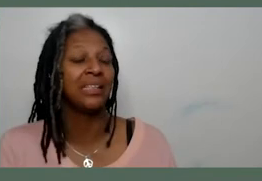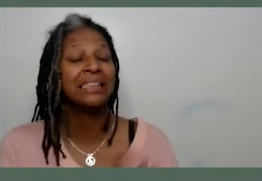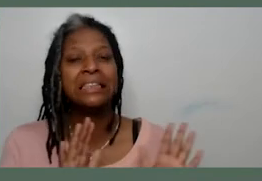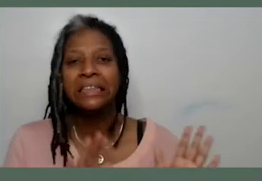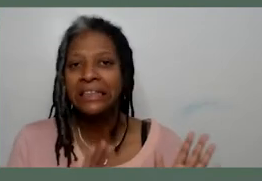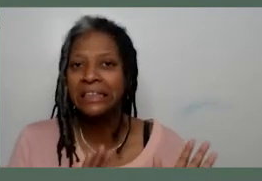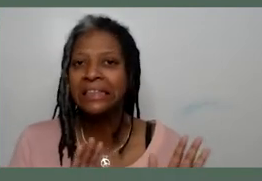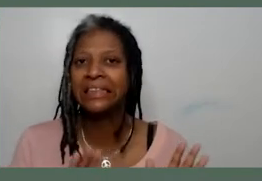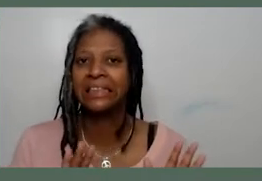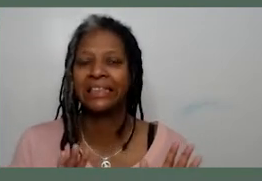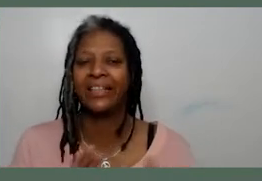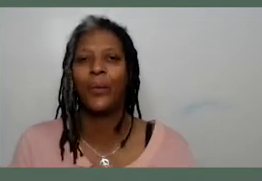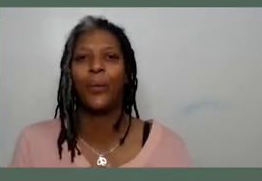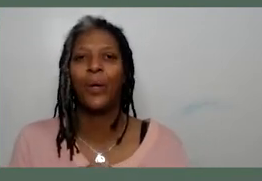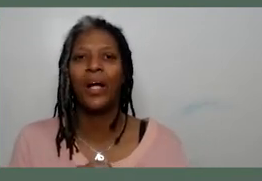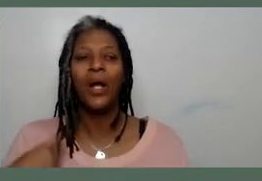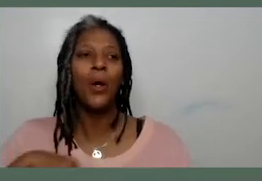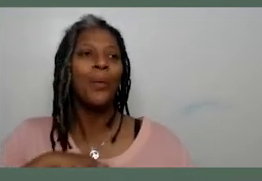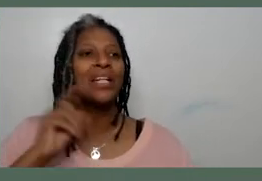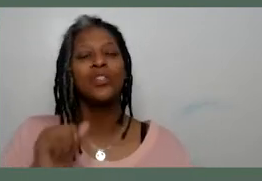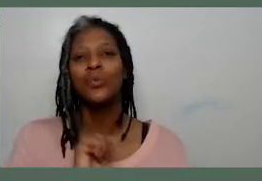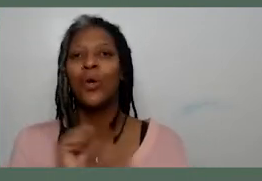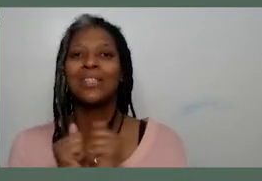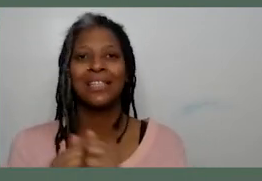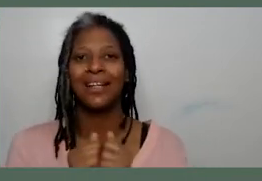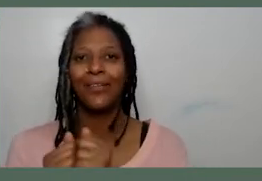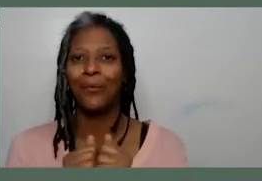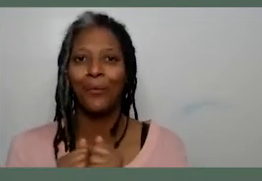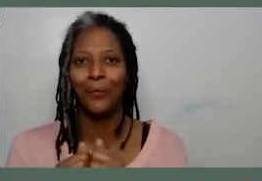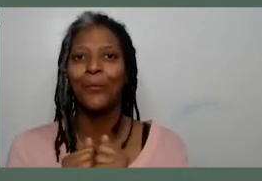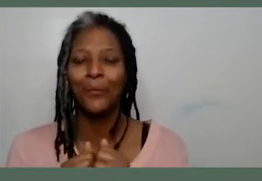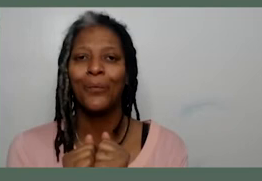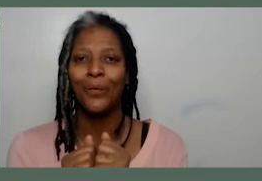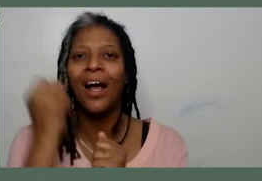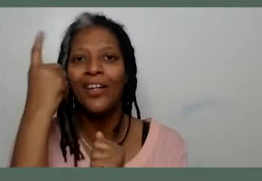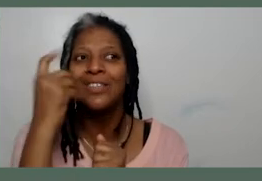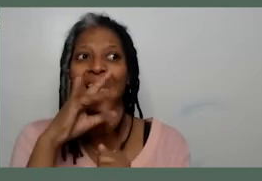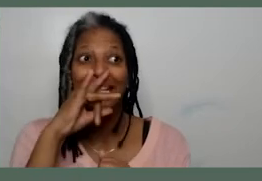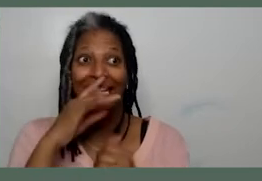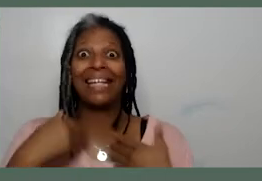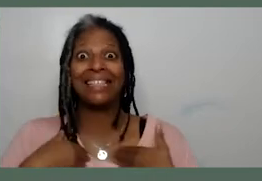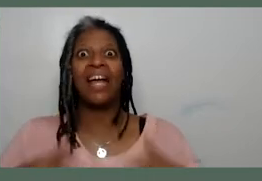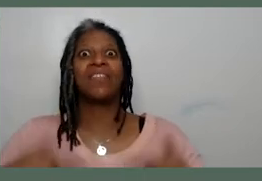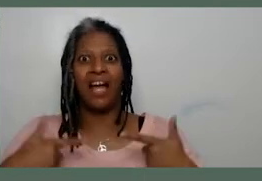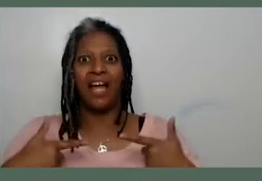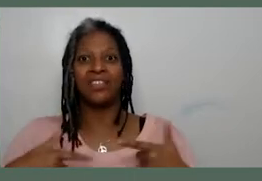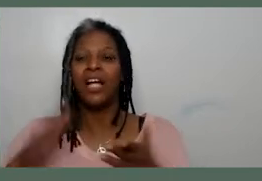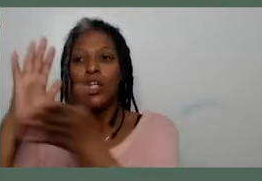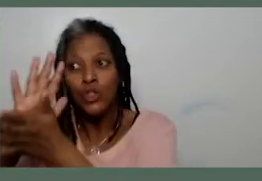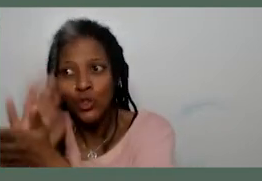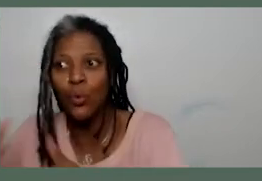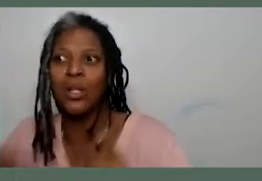But as a collective, if we're able to work together and recognize that like our kids have lives outside of the school setting, our